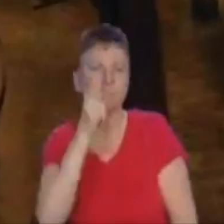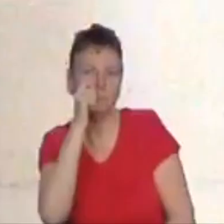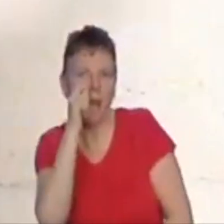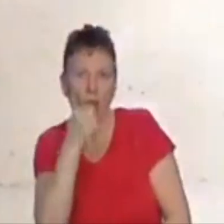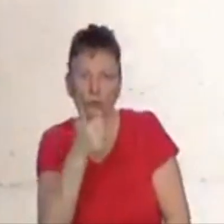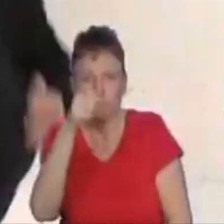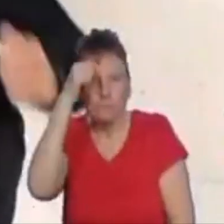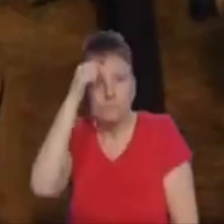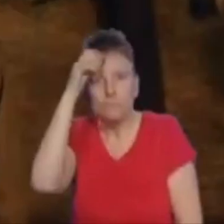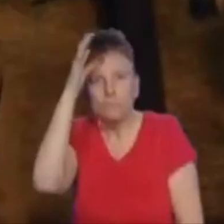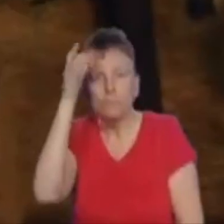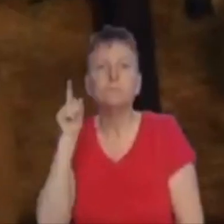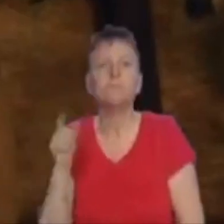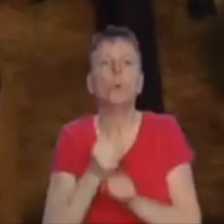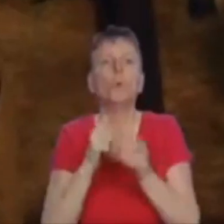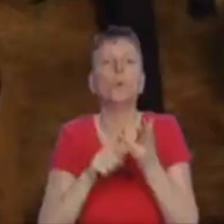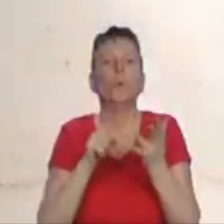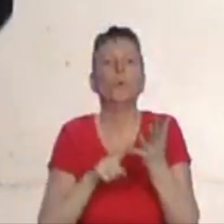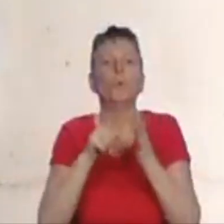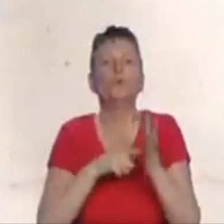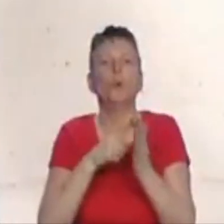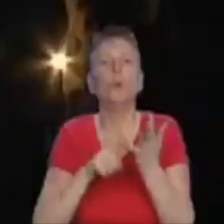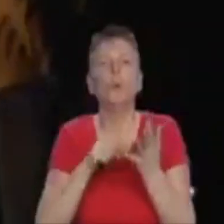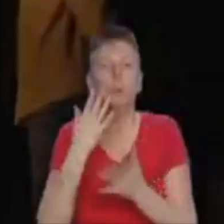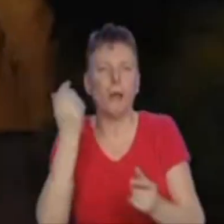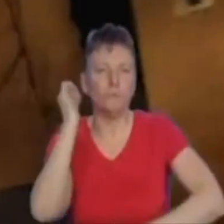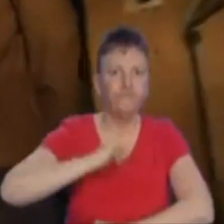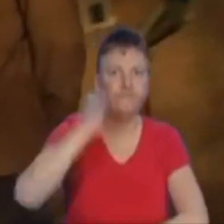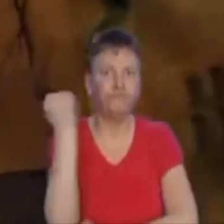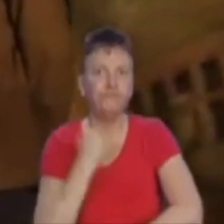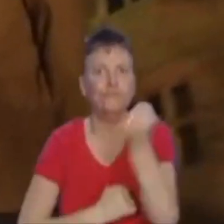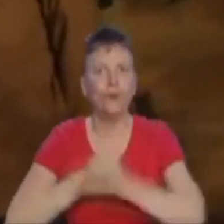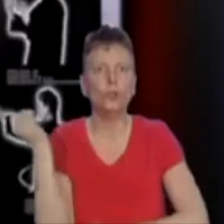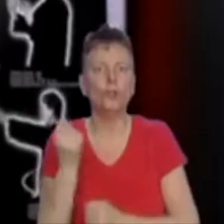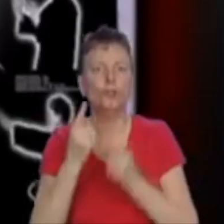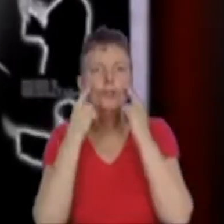Gavin Mulholland demonstrates a Japanese method for flooring a man who simply tries to shake your hand.